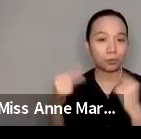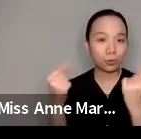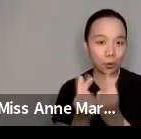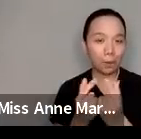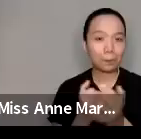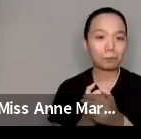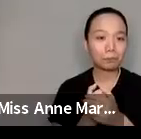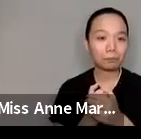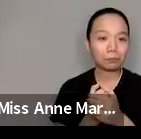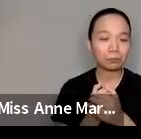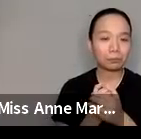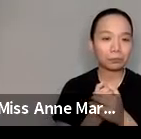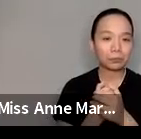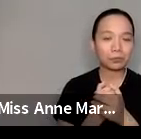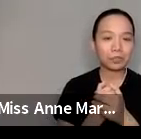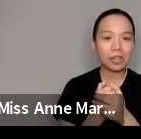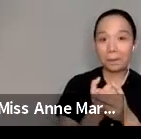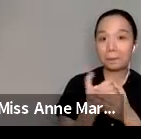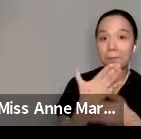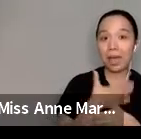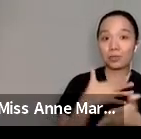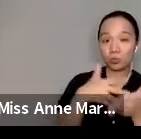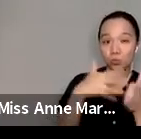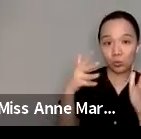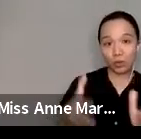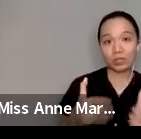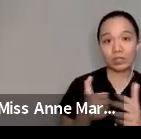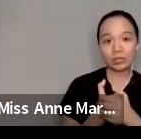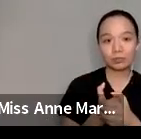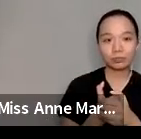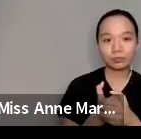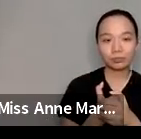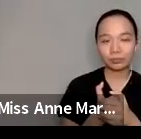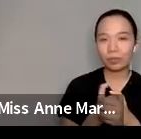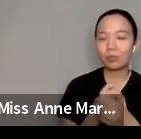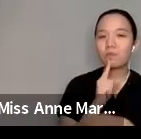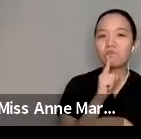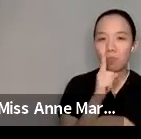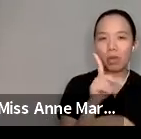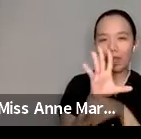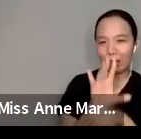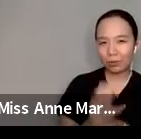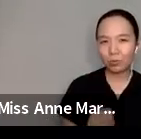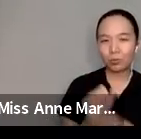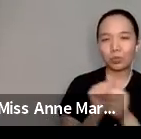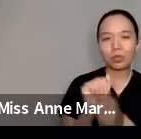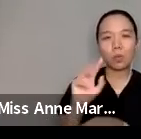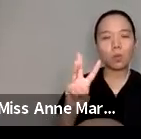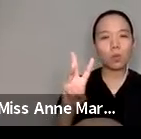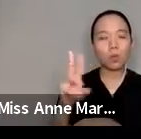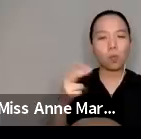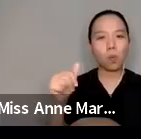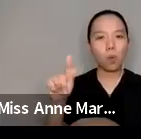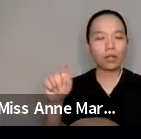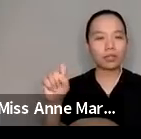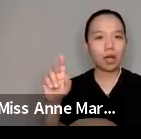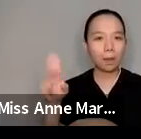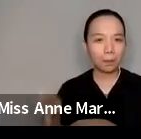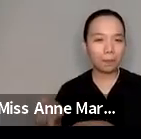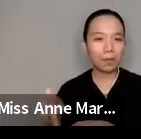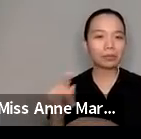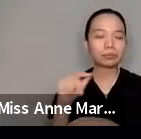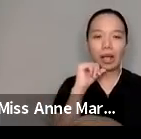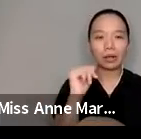Although previously my students are quite accustomed with WhatsApp groups, they were still not accustomed